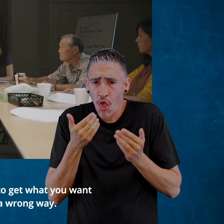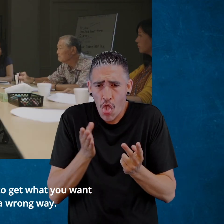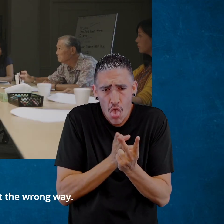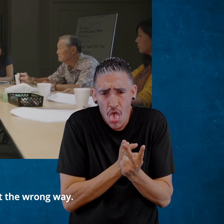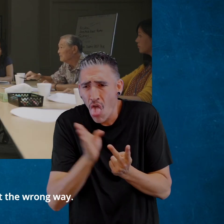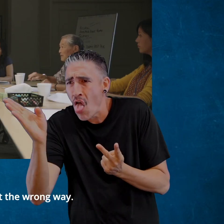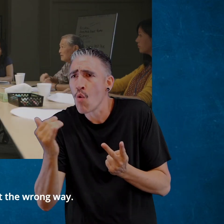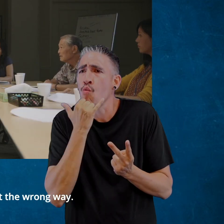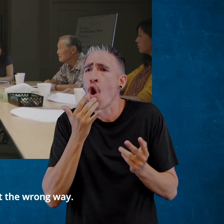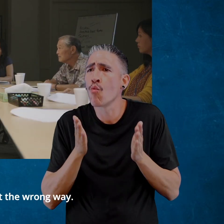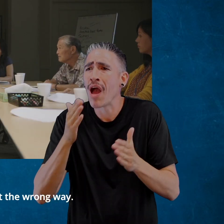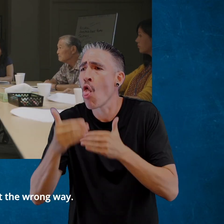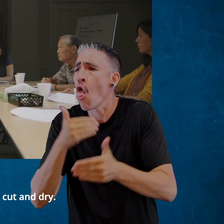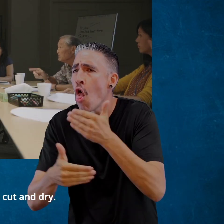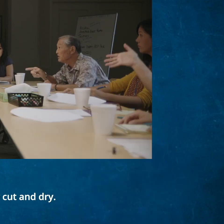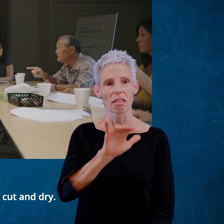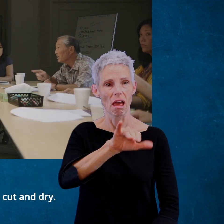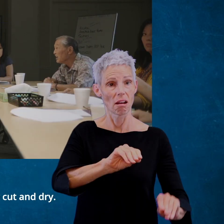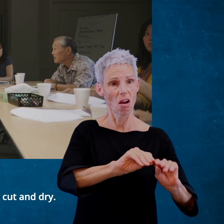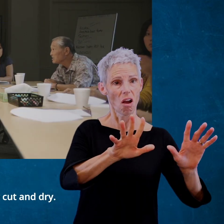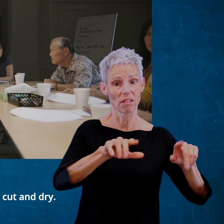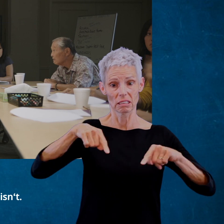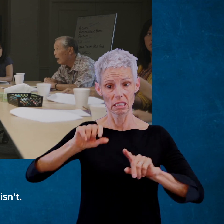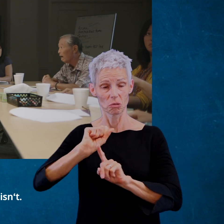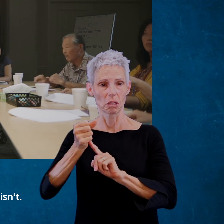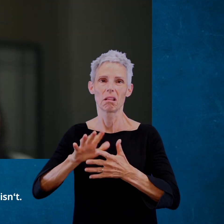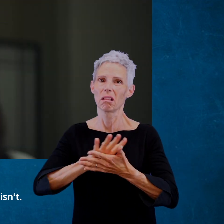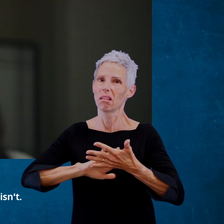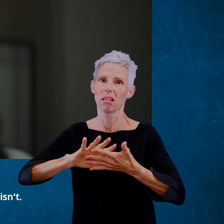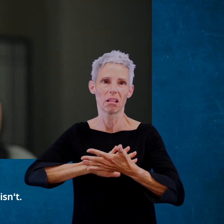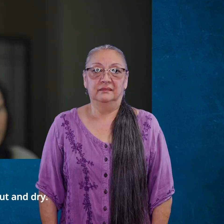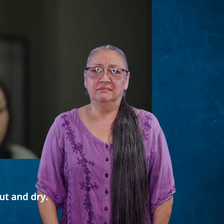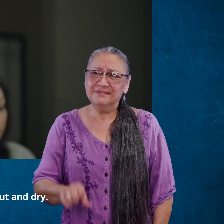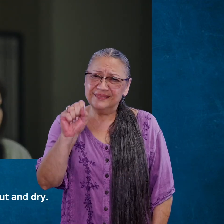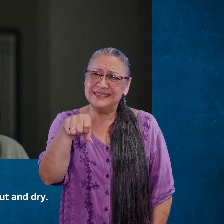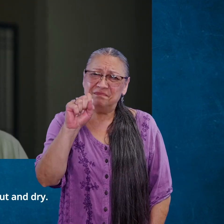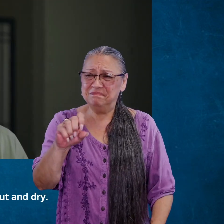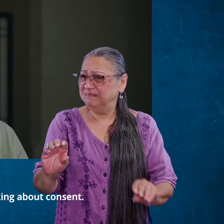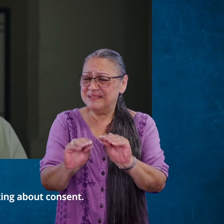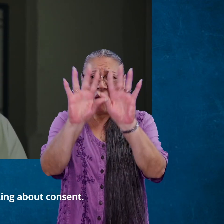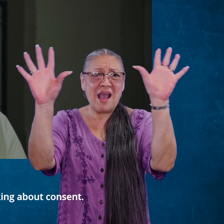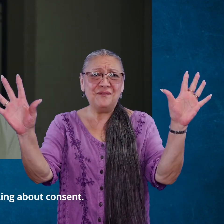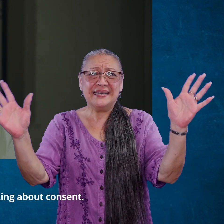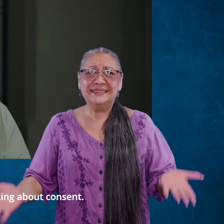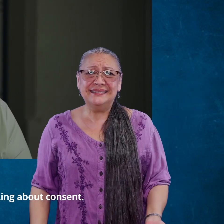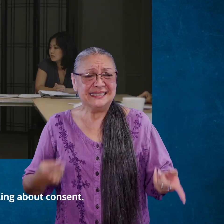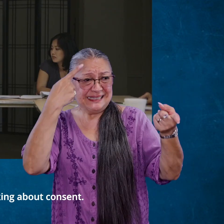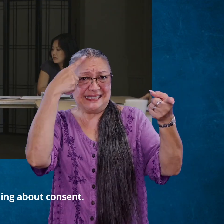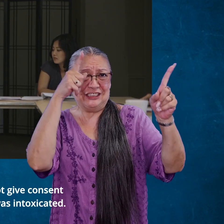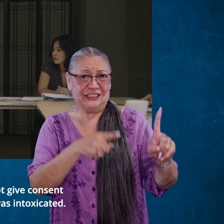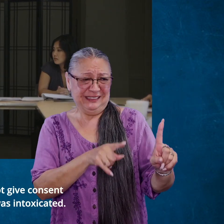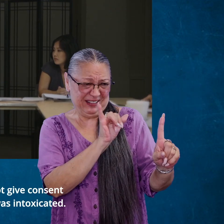way. He went about it the wrong way. That's very cut and dried. This isn't. But it is cut and dry because we're talking about